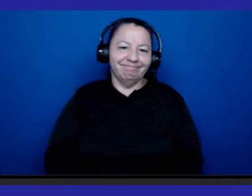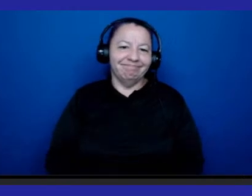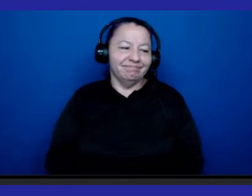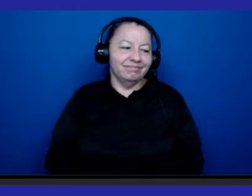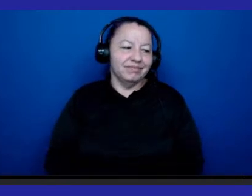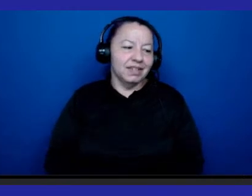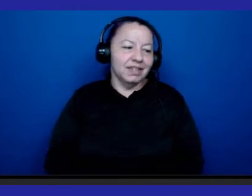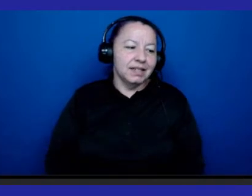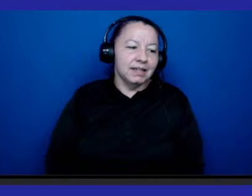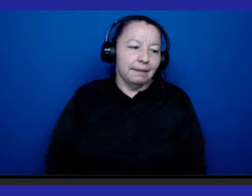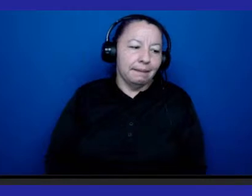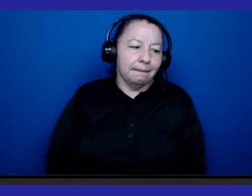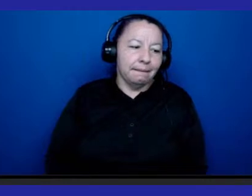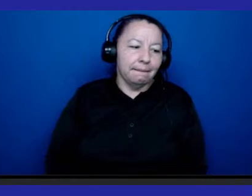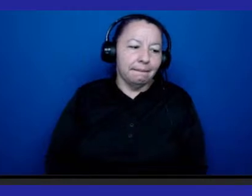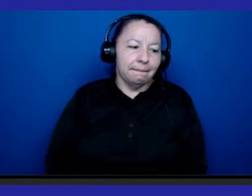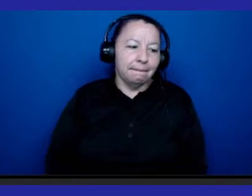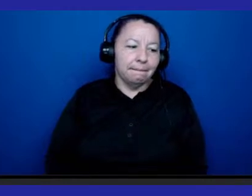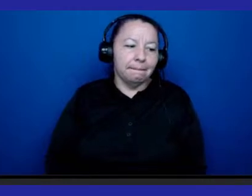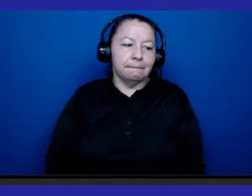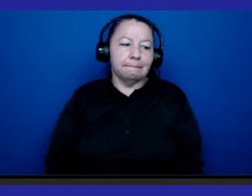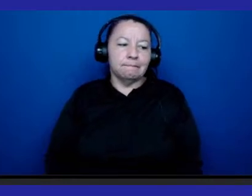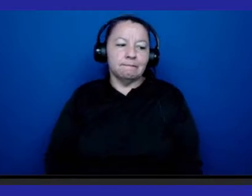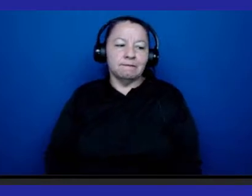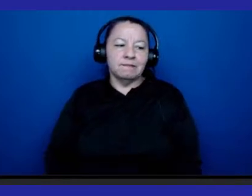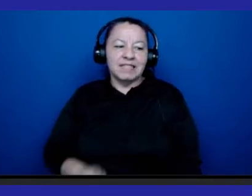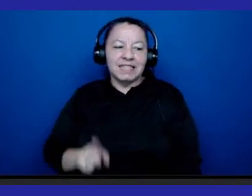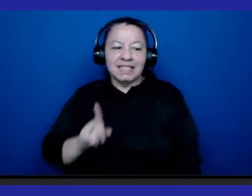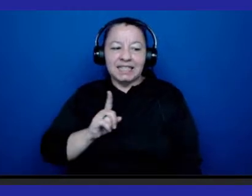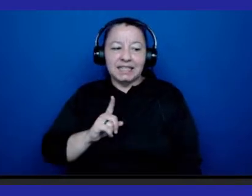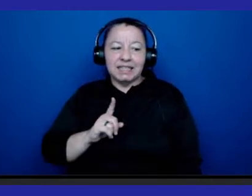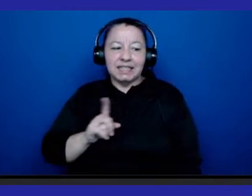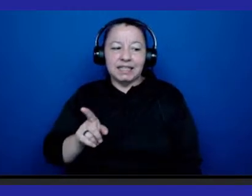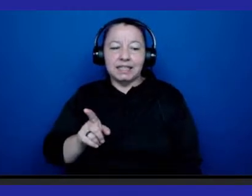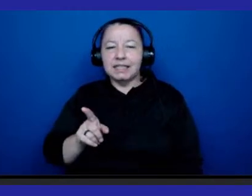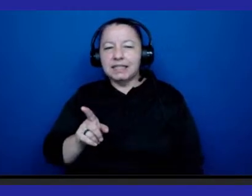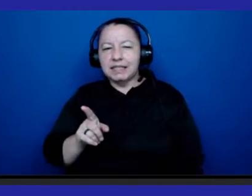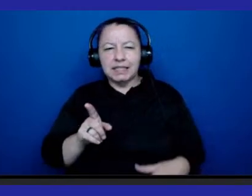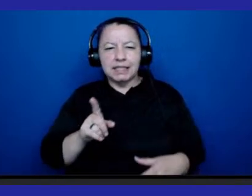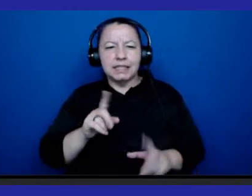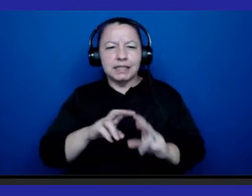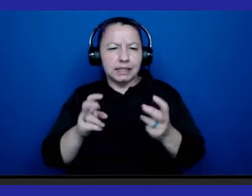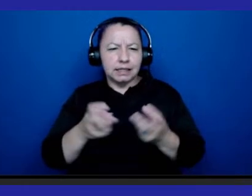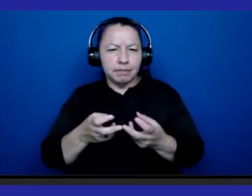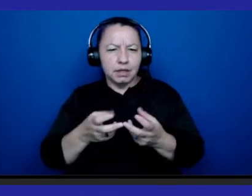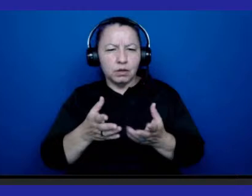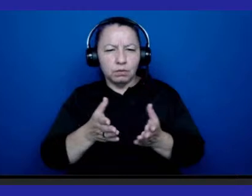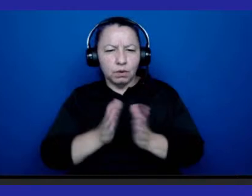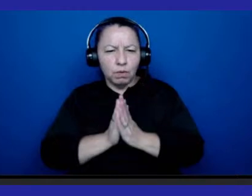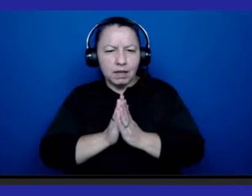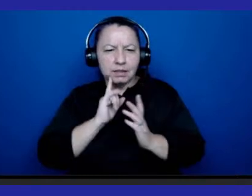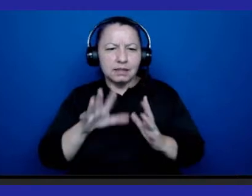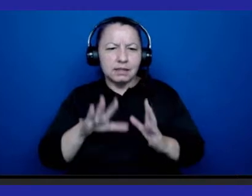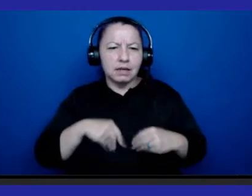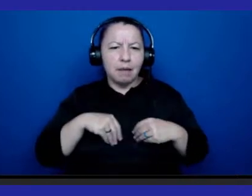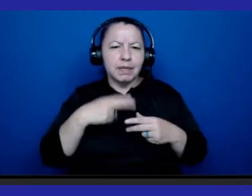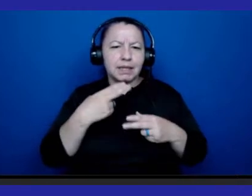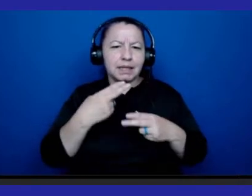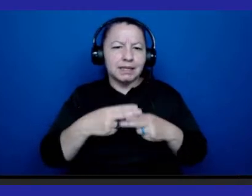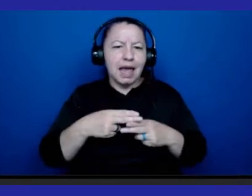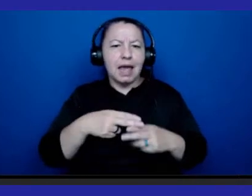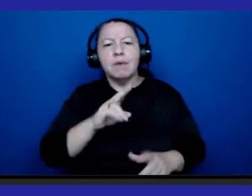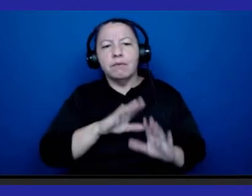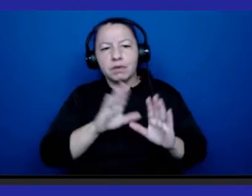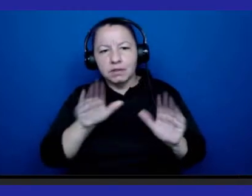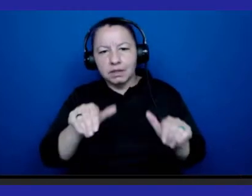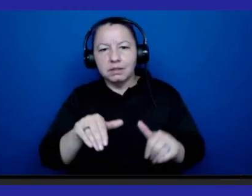And this is the strategic committee request, adopting the name of the Health and Hospitals Corporation Board